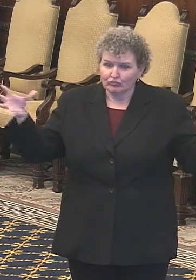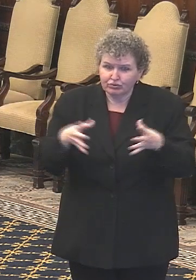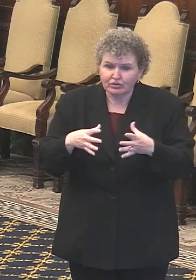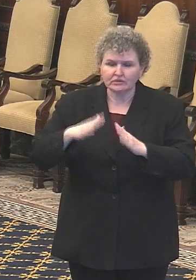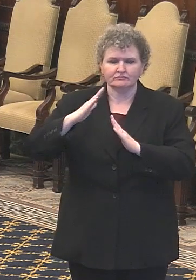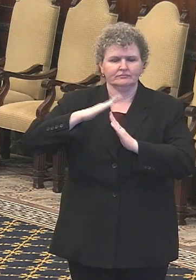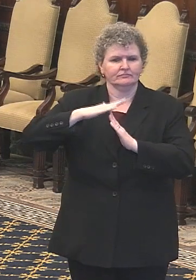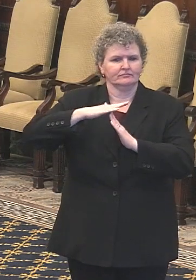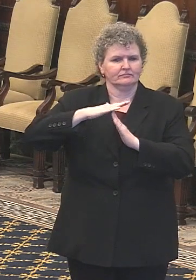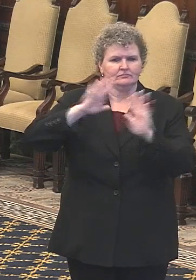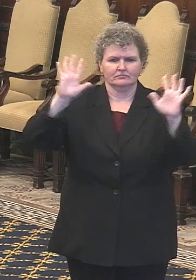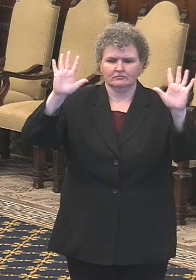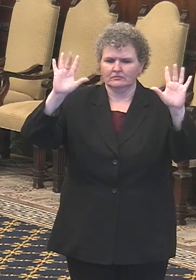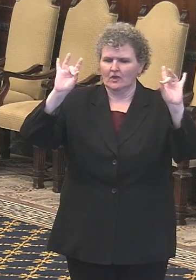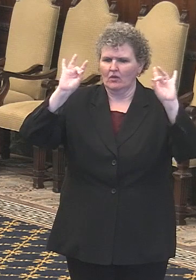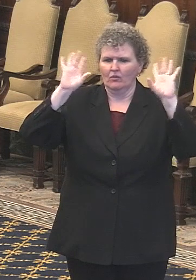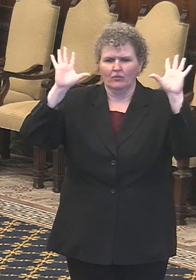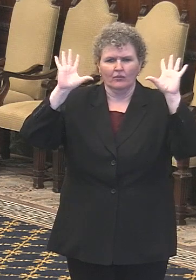you there, Perla?